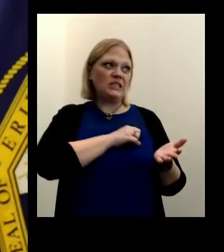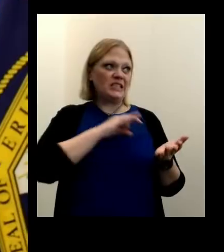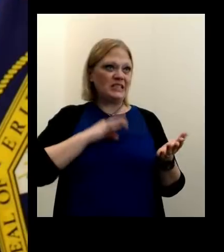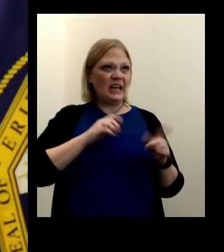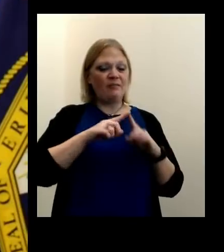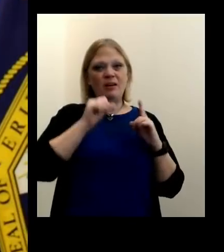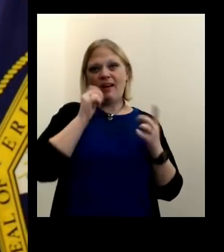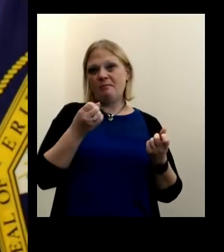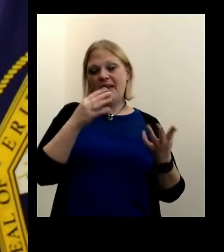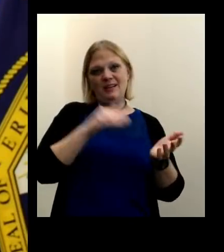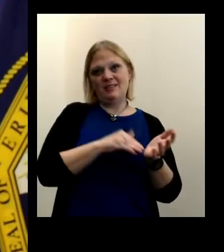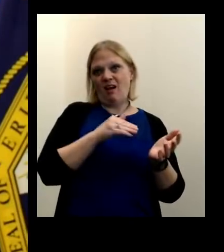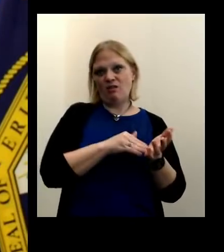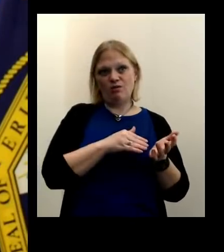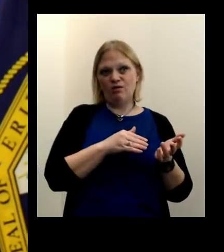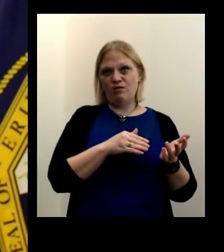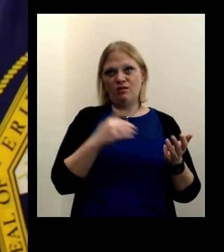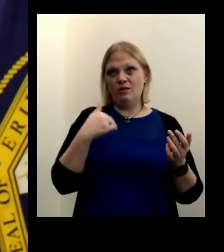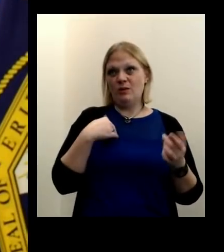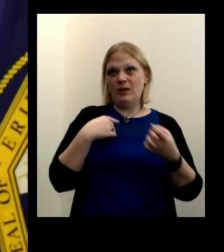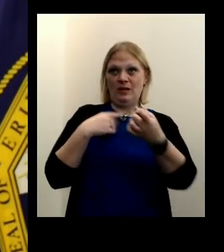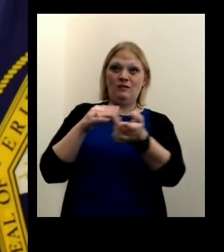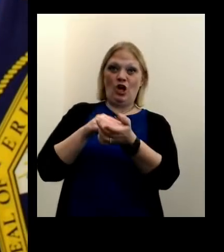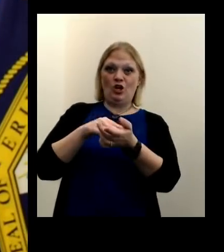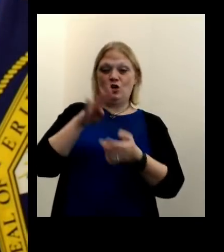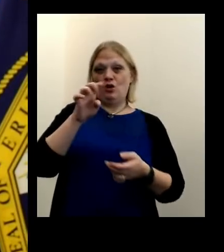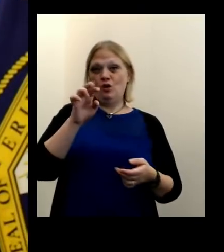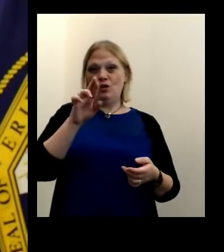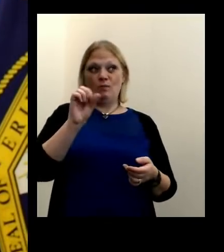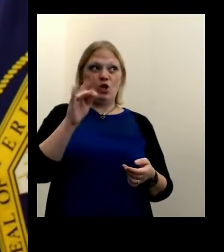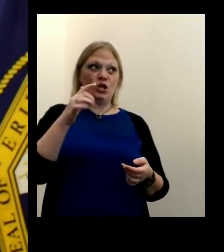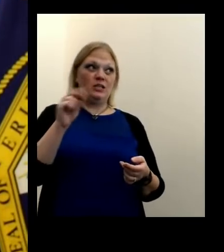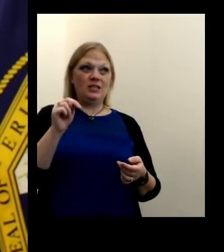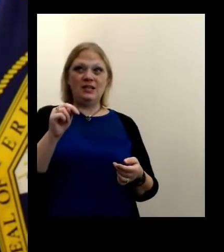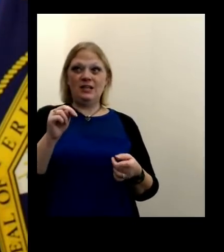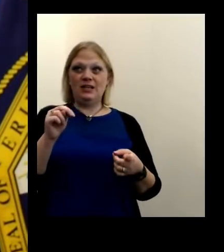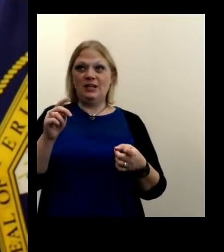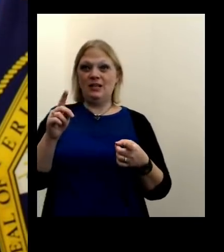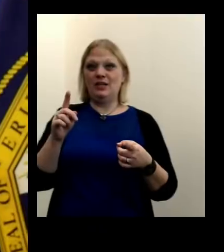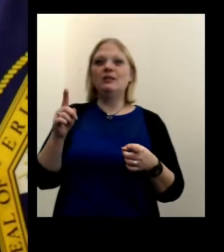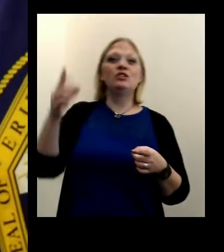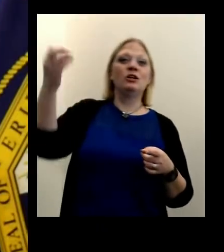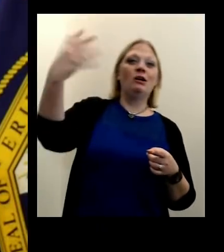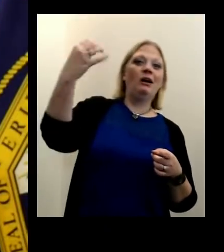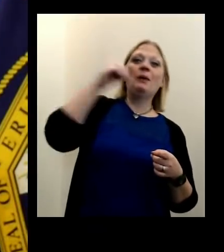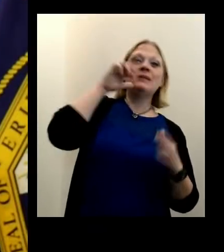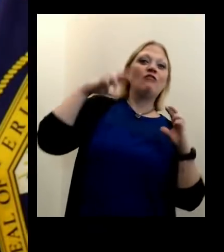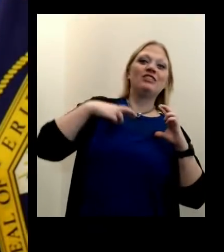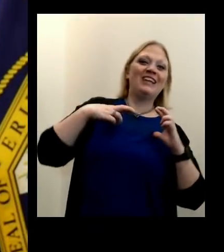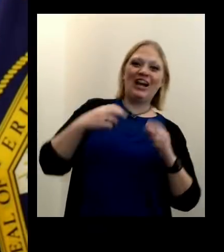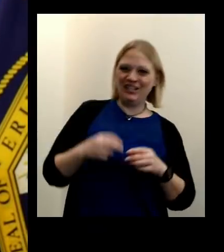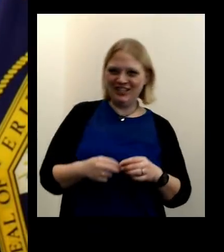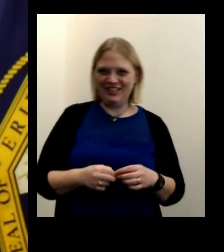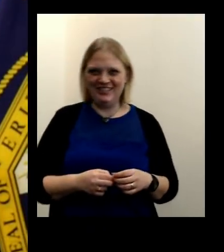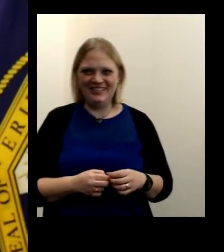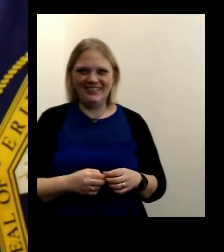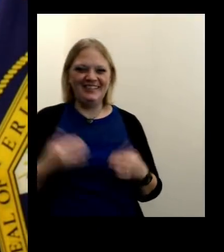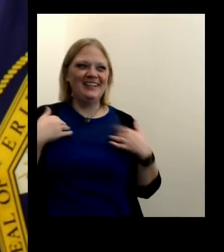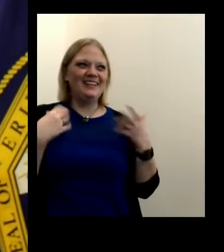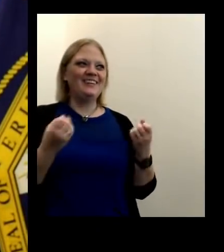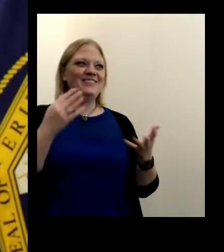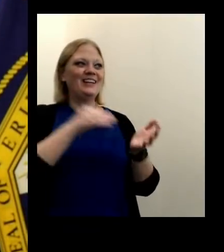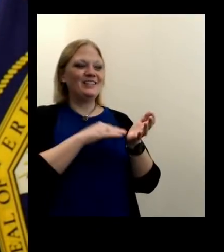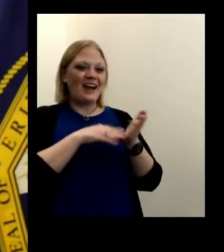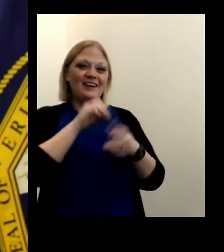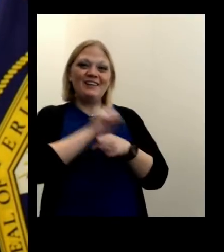many doctors in our staff. We have the Dr. Burstein that you know of. I'm not retired. She's not retired. And we have a number of doctors that